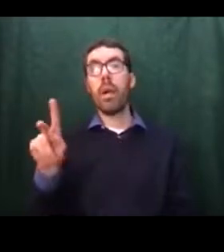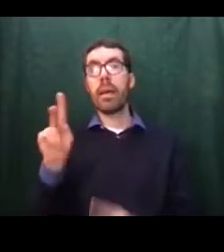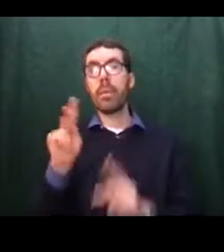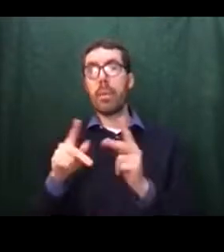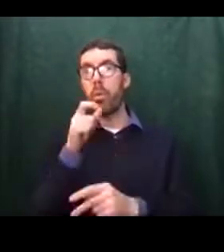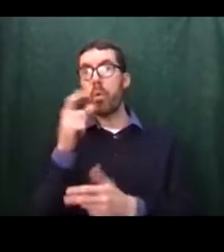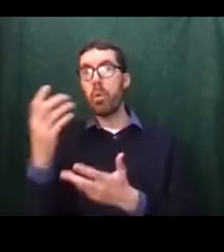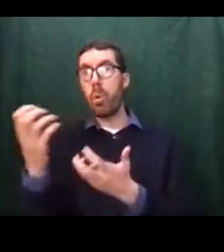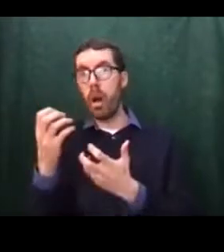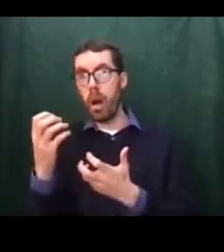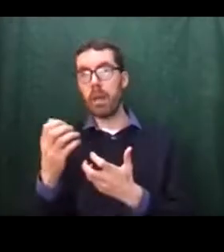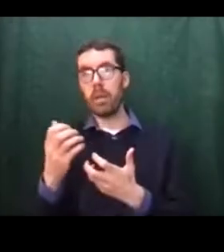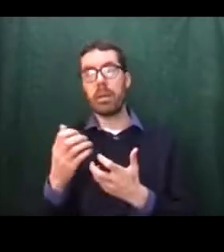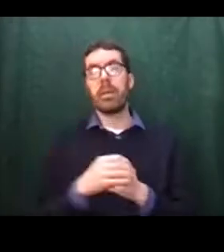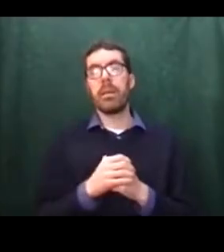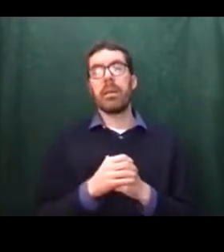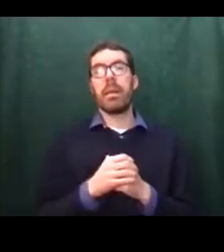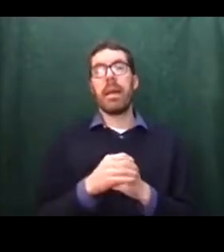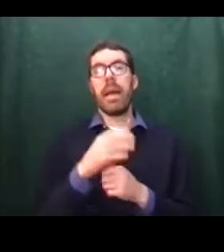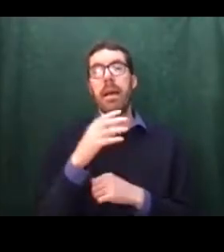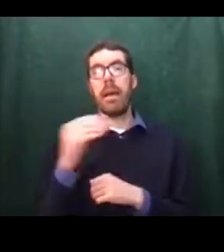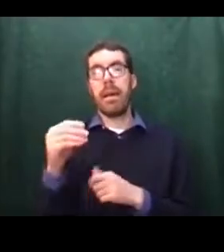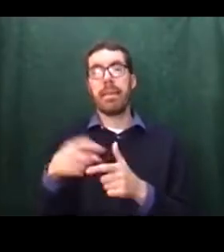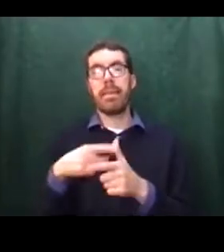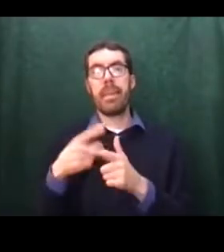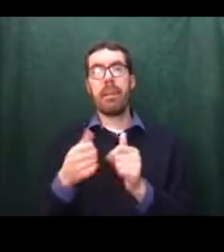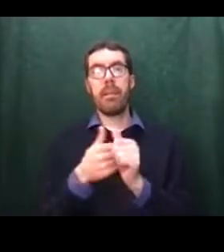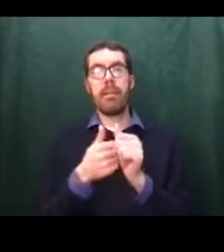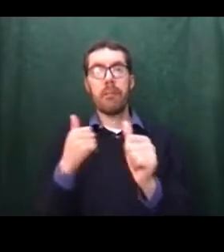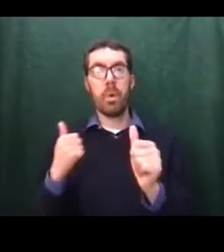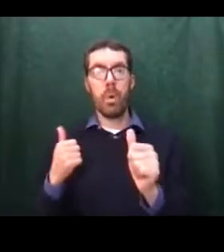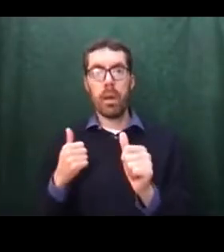want, and this way you have